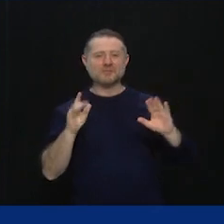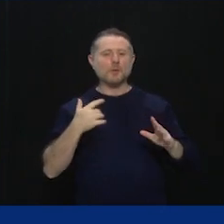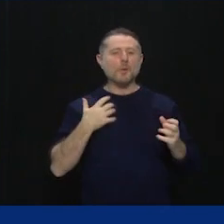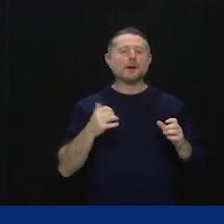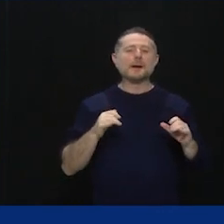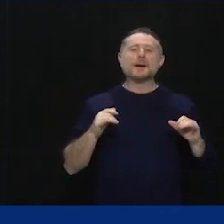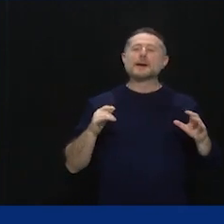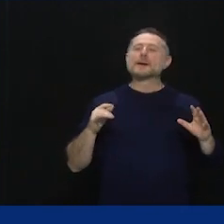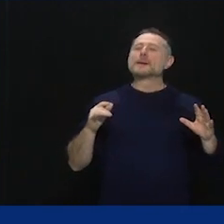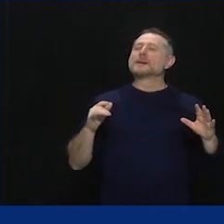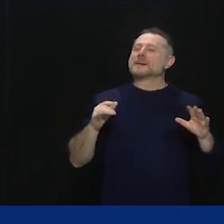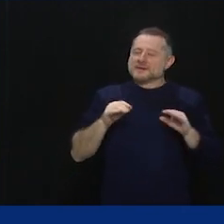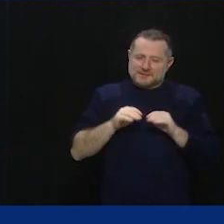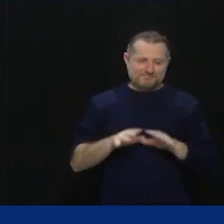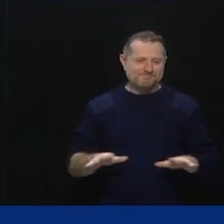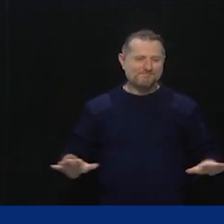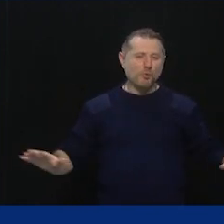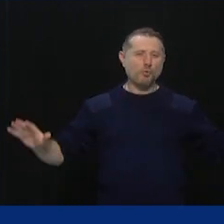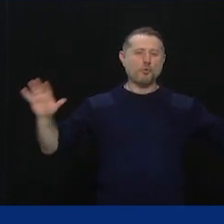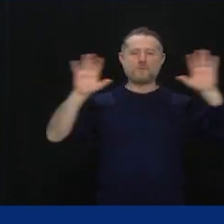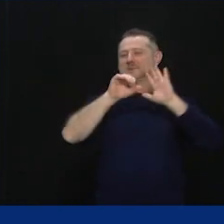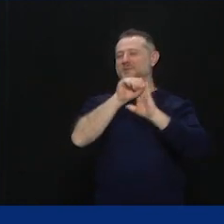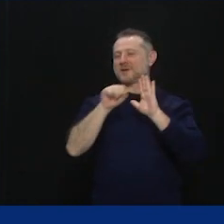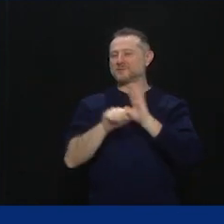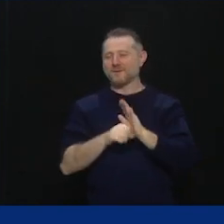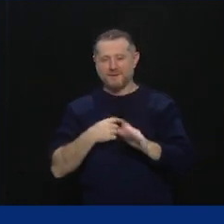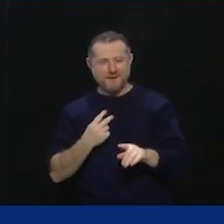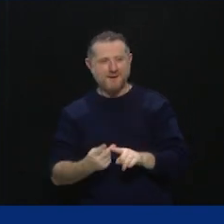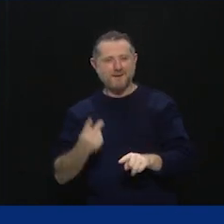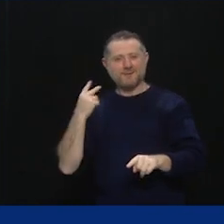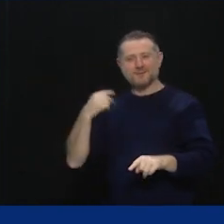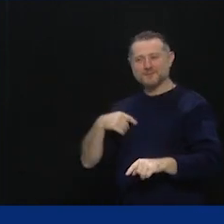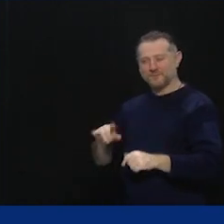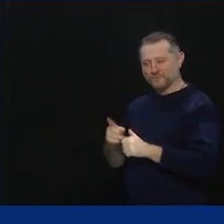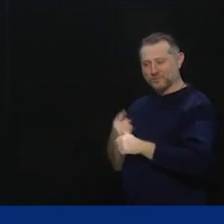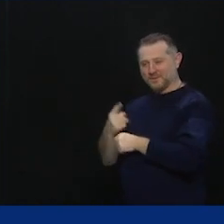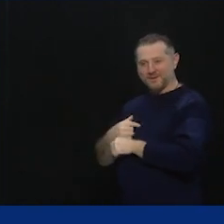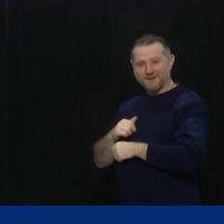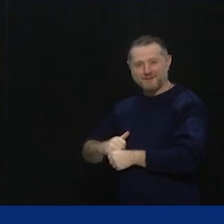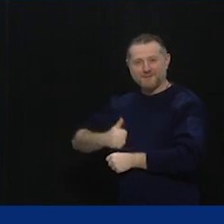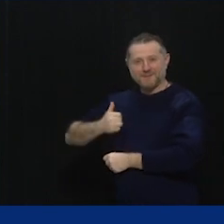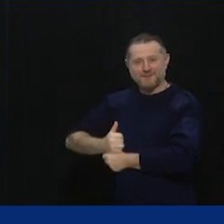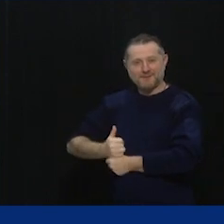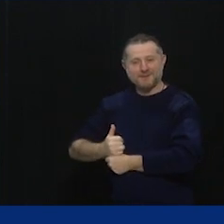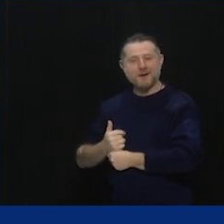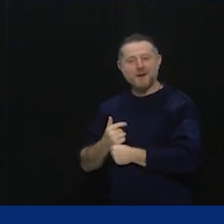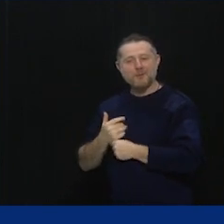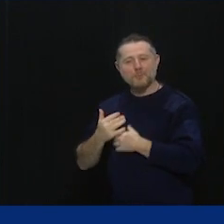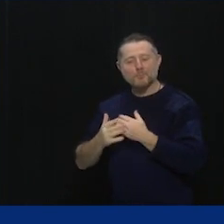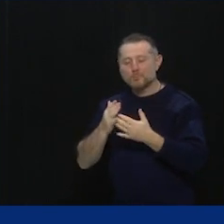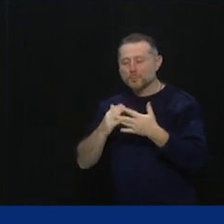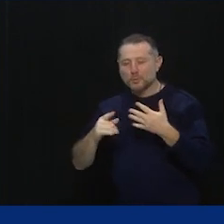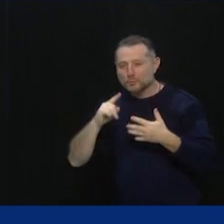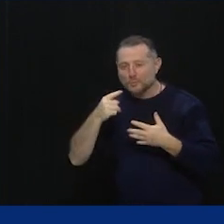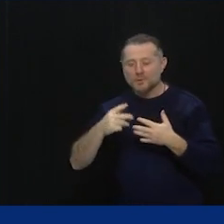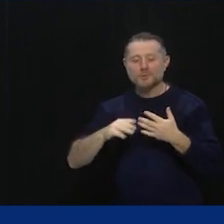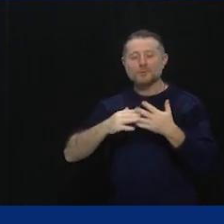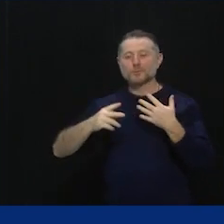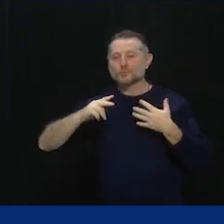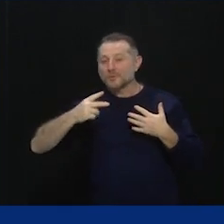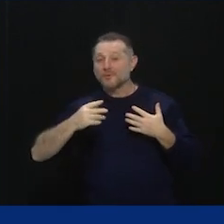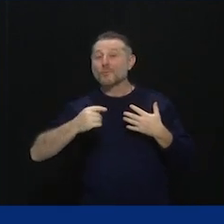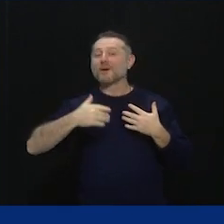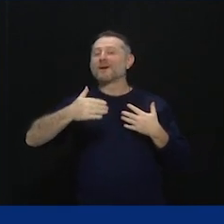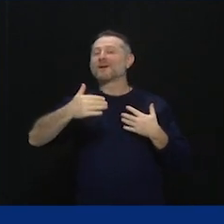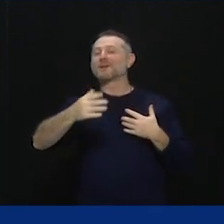this day. Phase 1, Phase 2, and all the phases in the future. This is the day that you saw a transformation that is going to be replicated